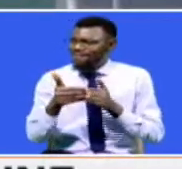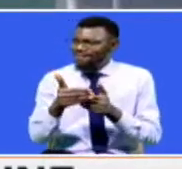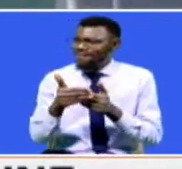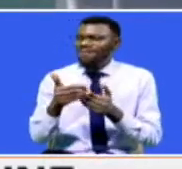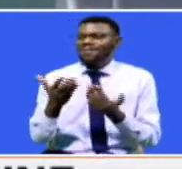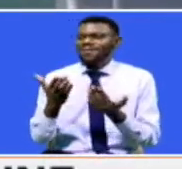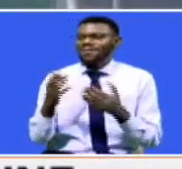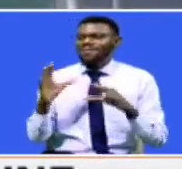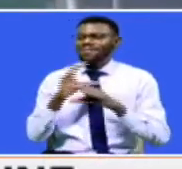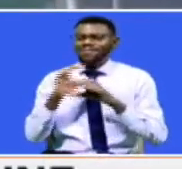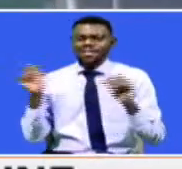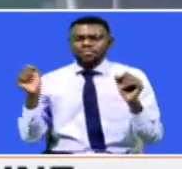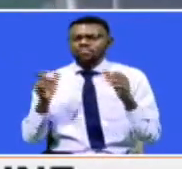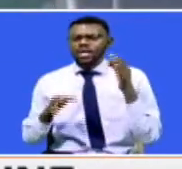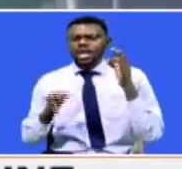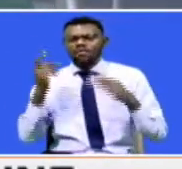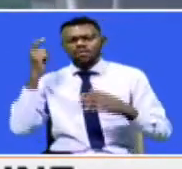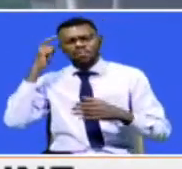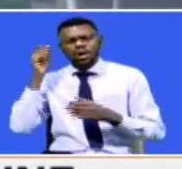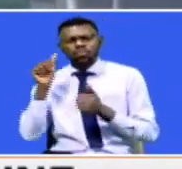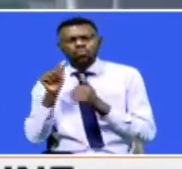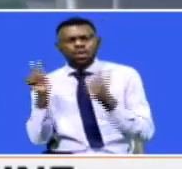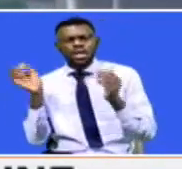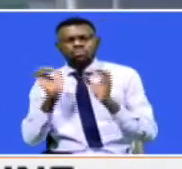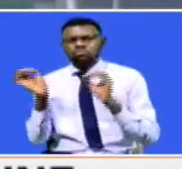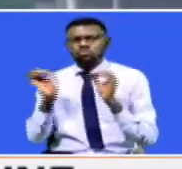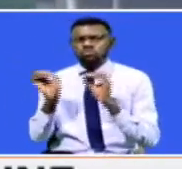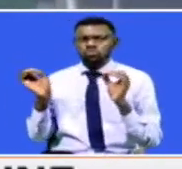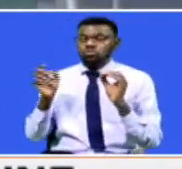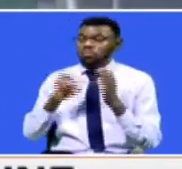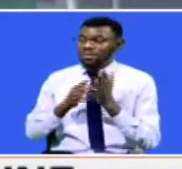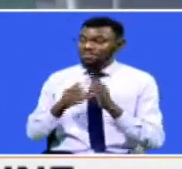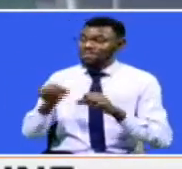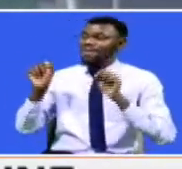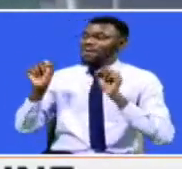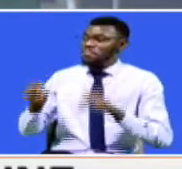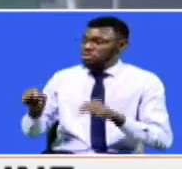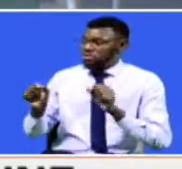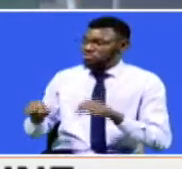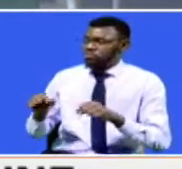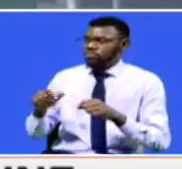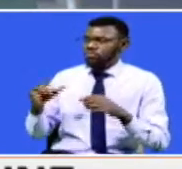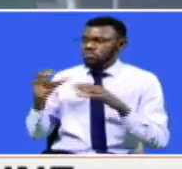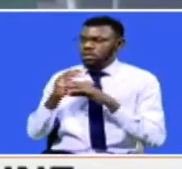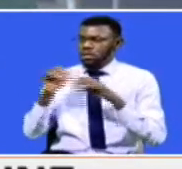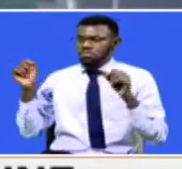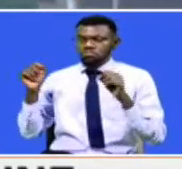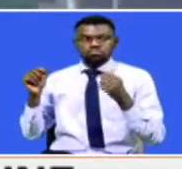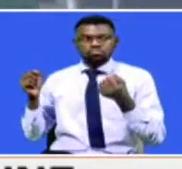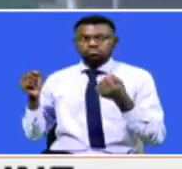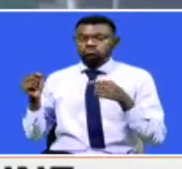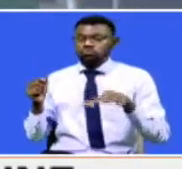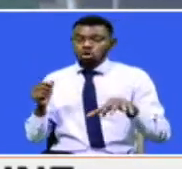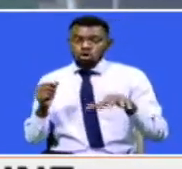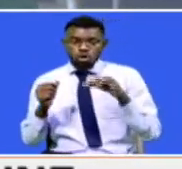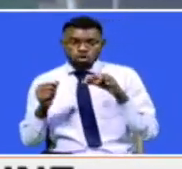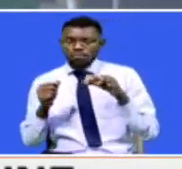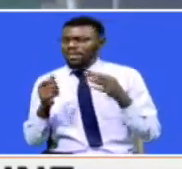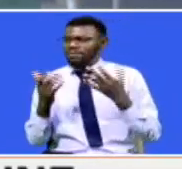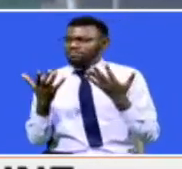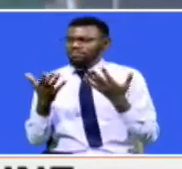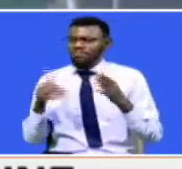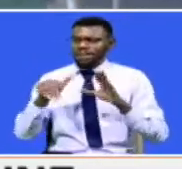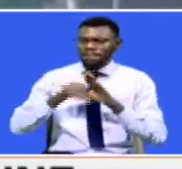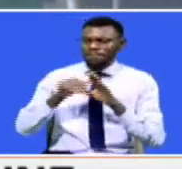of incapacitation, then what we're saying is there's a possibility that the president themselves may not be able to nominate. So anyone who's close to